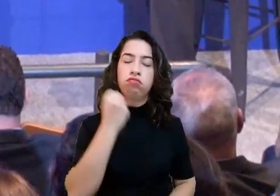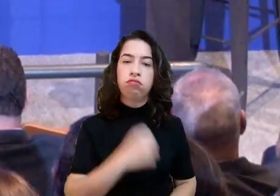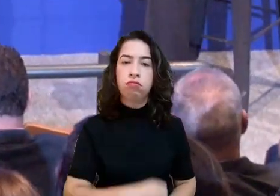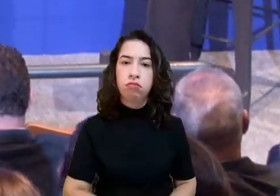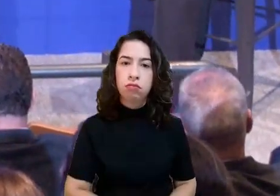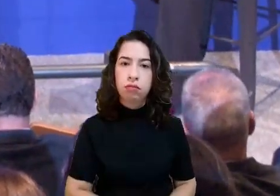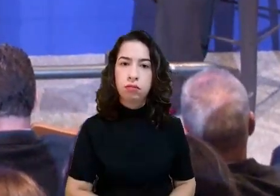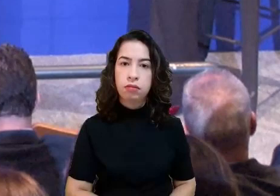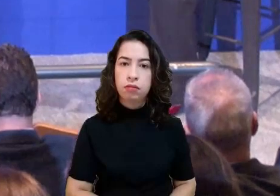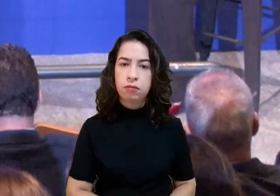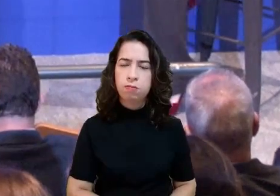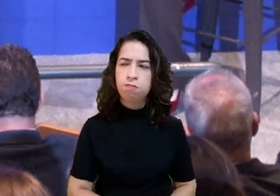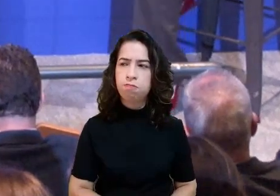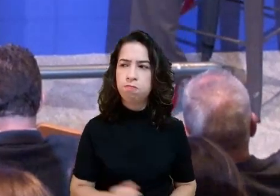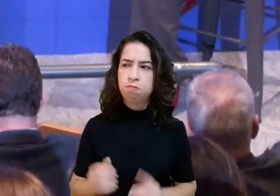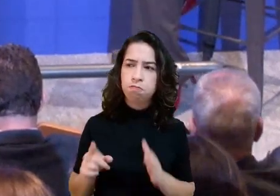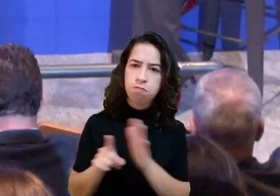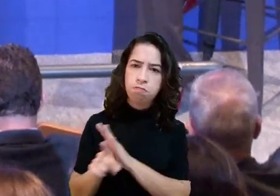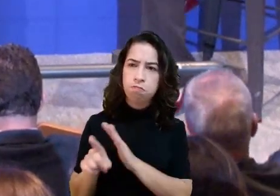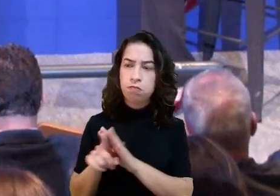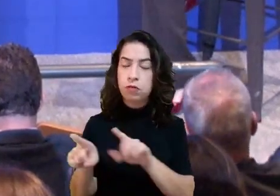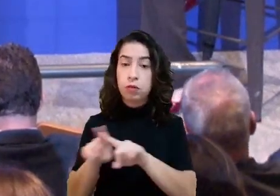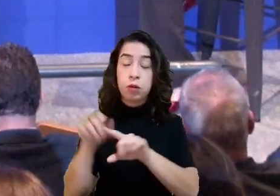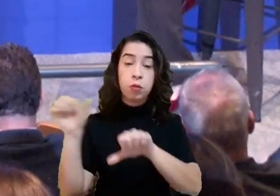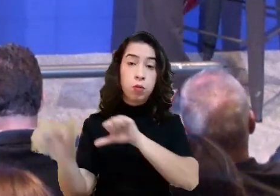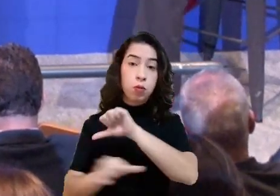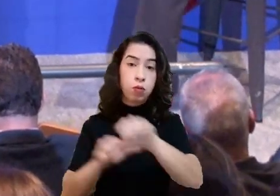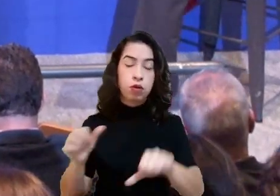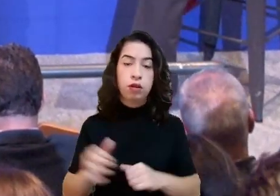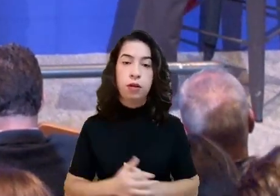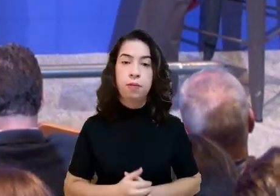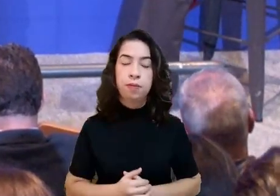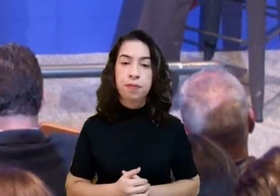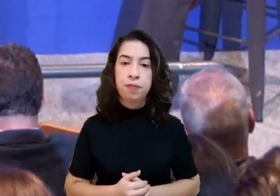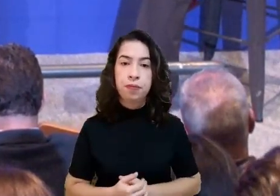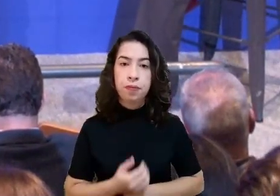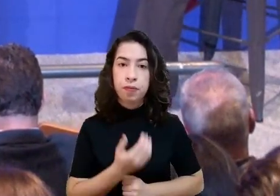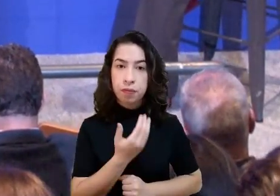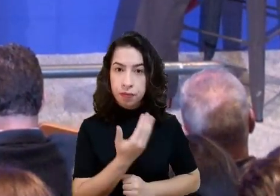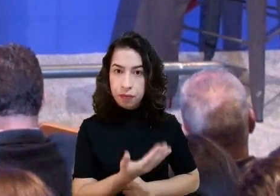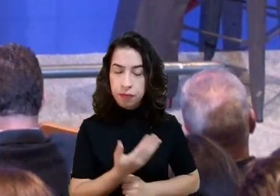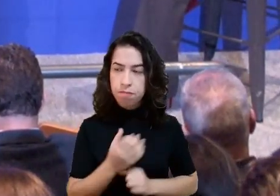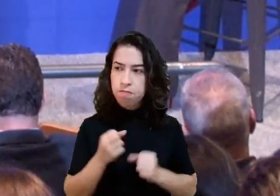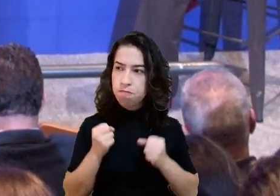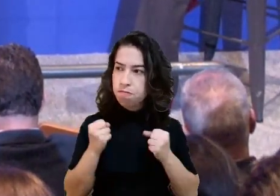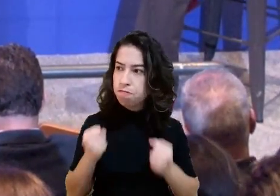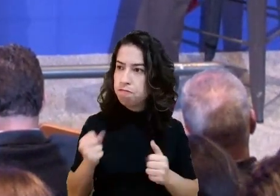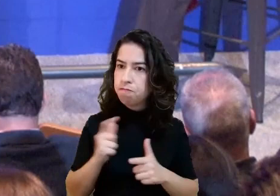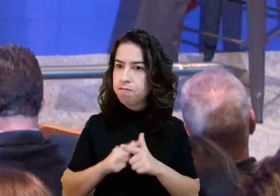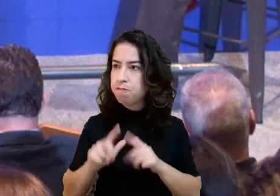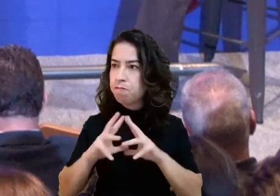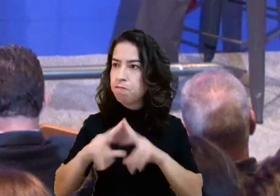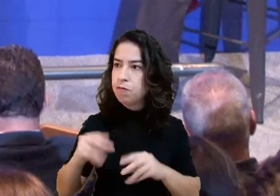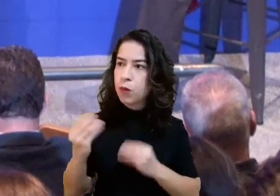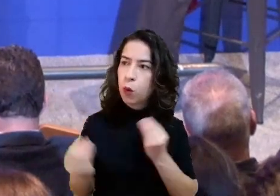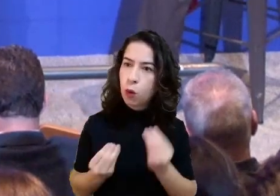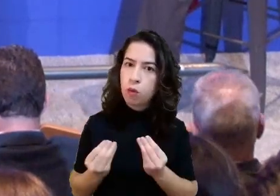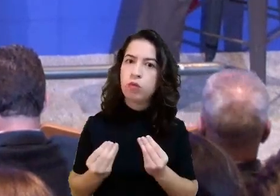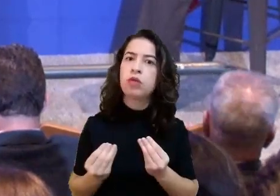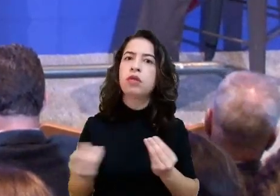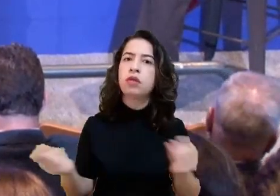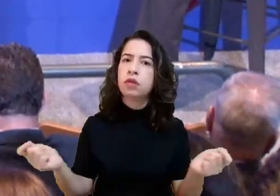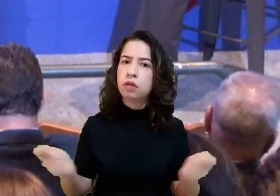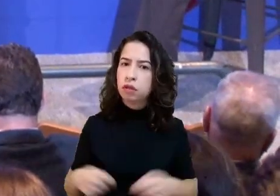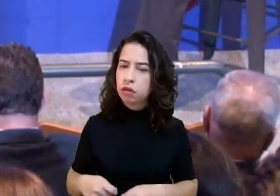have the power of questioning and changing status quo. So when they look for the solution, they can bring